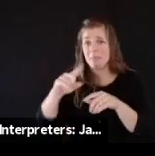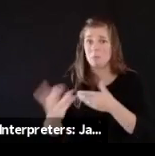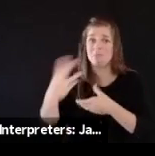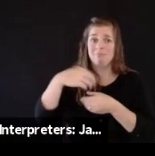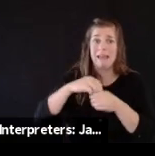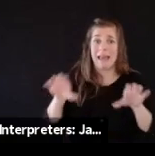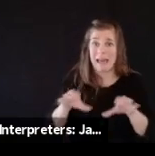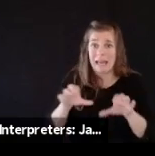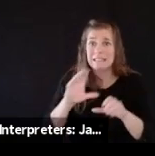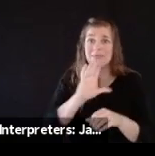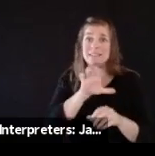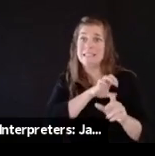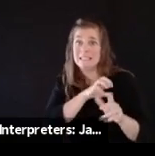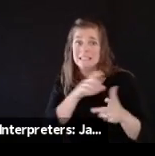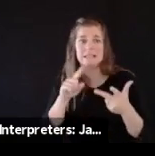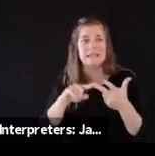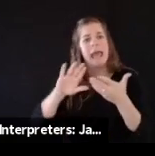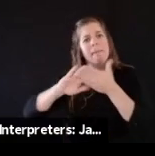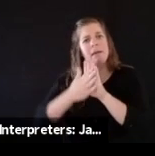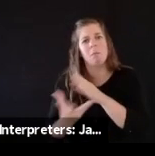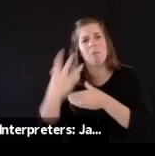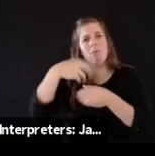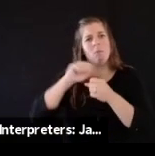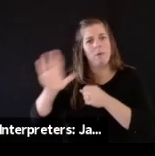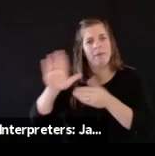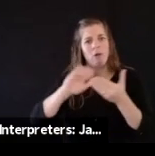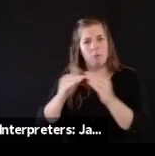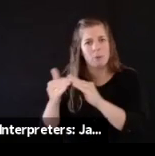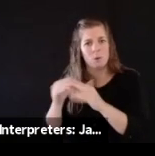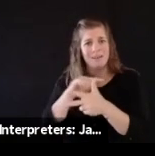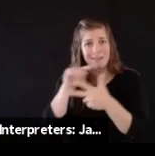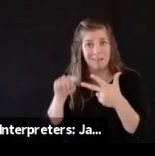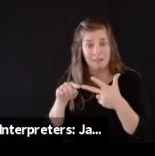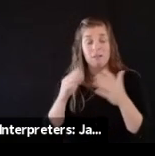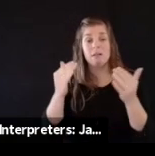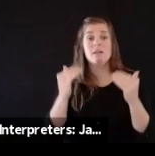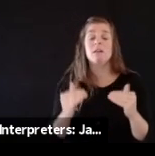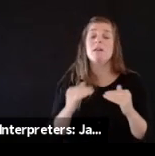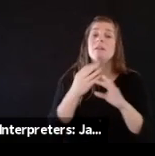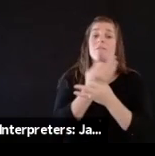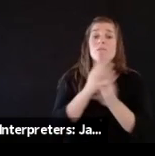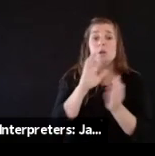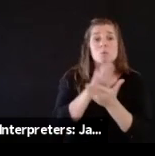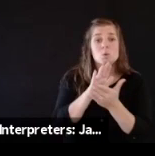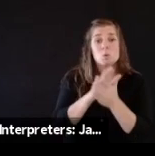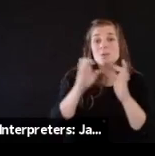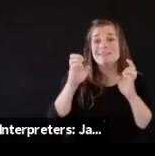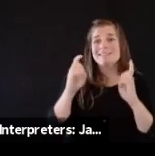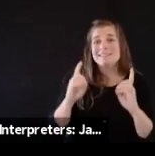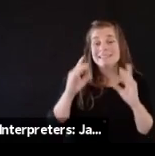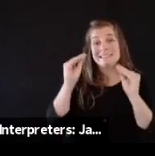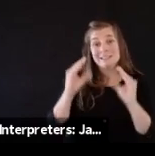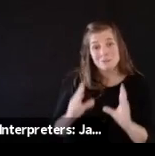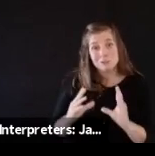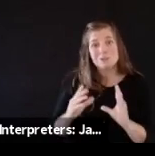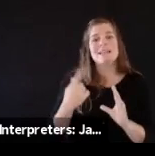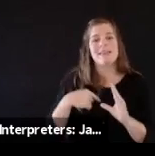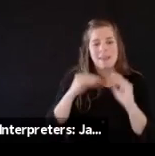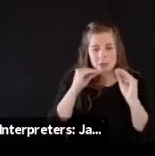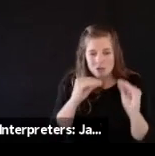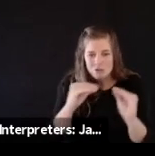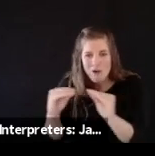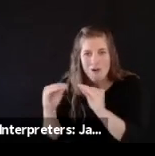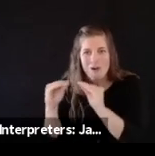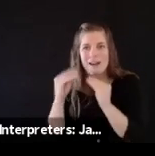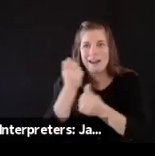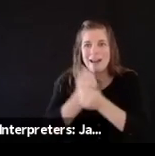socially become involved within their community. Freedom School teachers would educate across generations to become social agents of